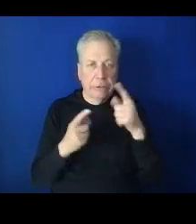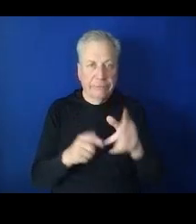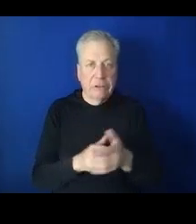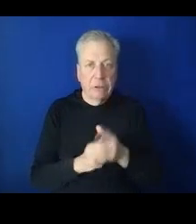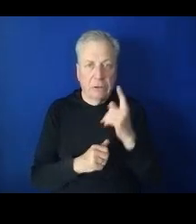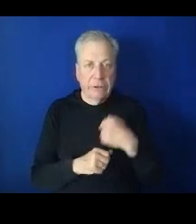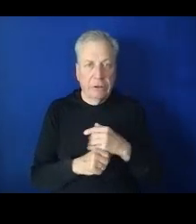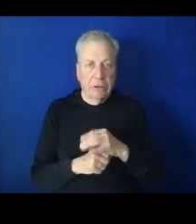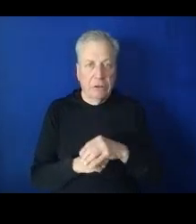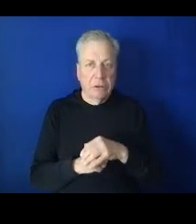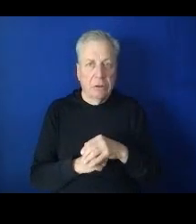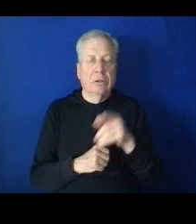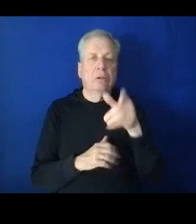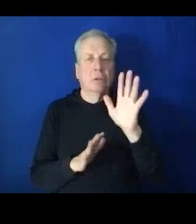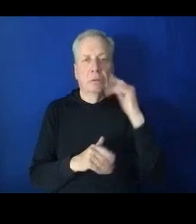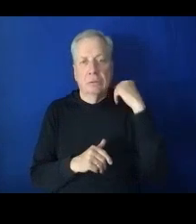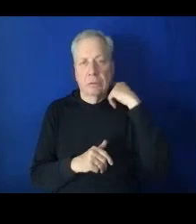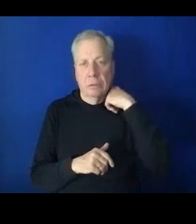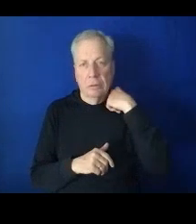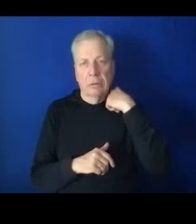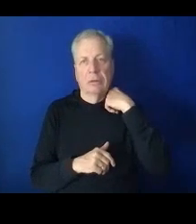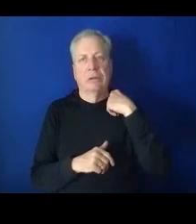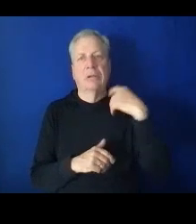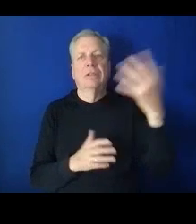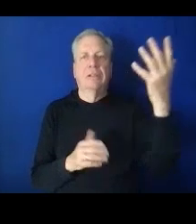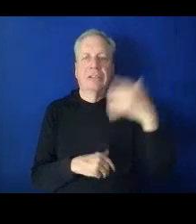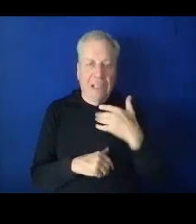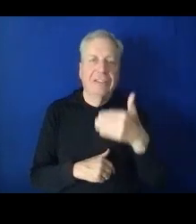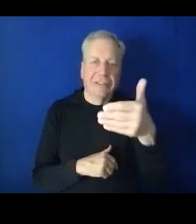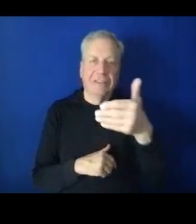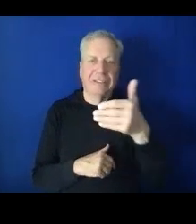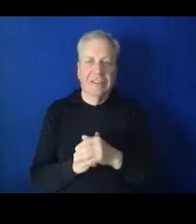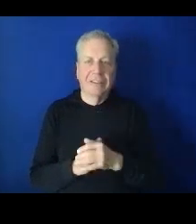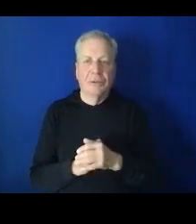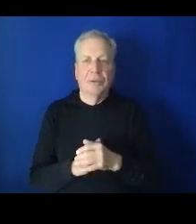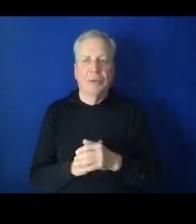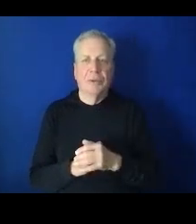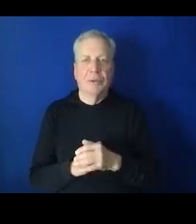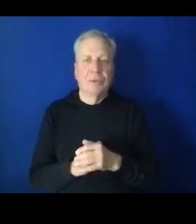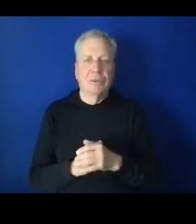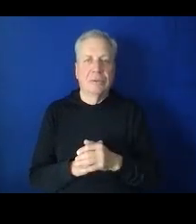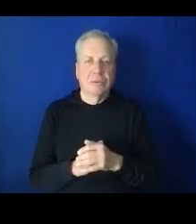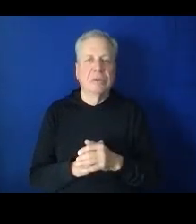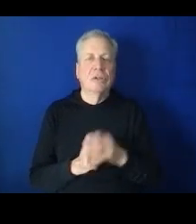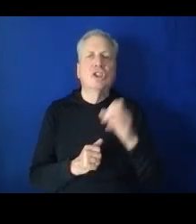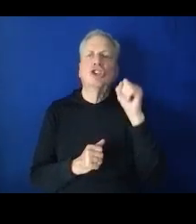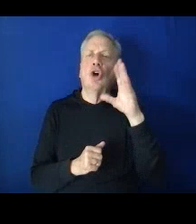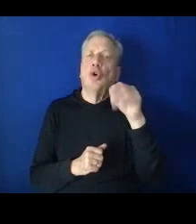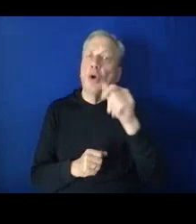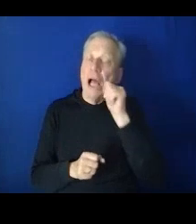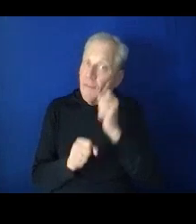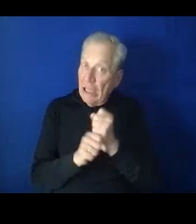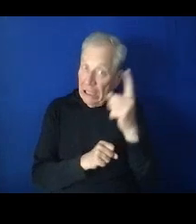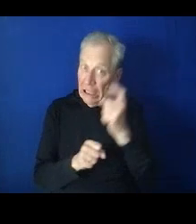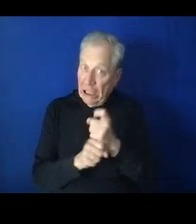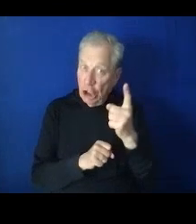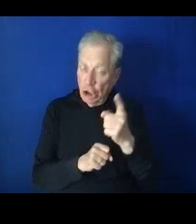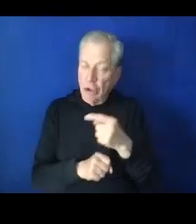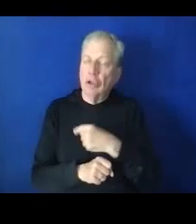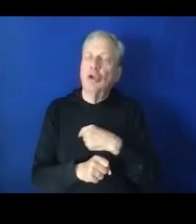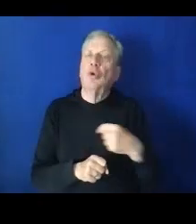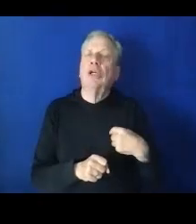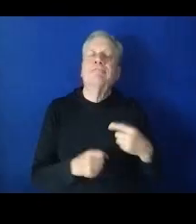me. Perfect. Now you can go forward. Thank you. So every year